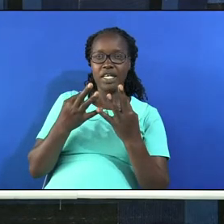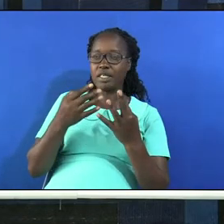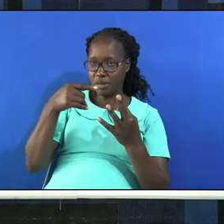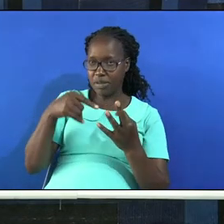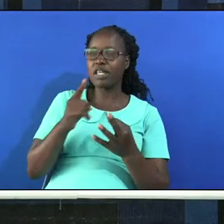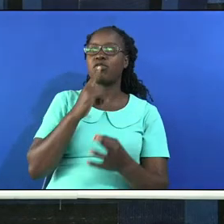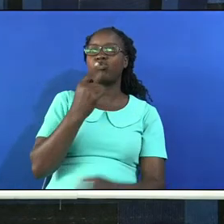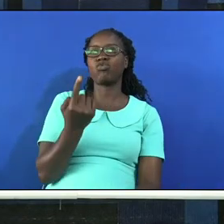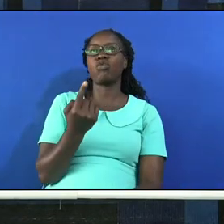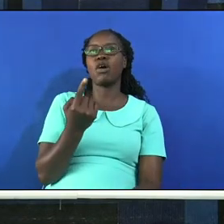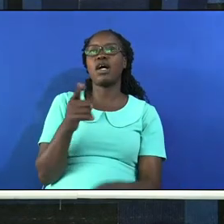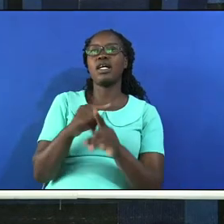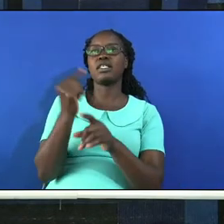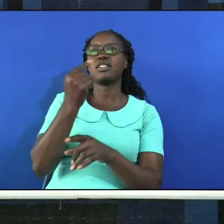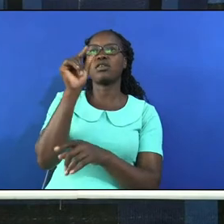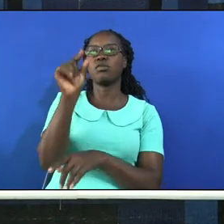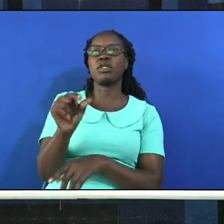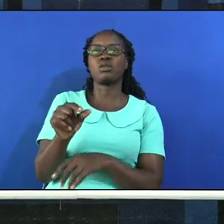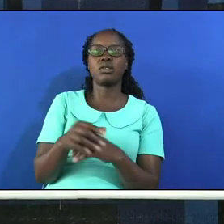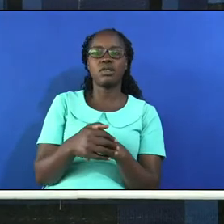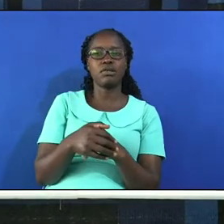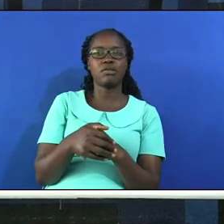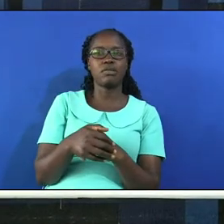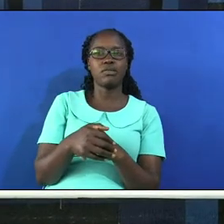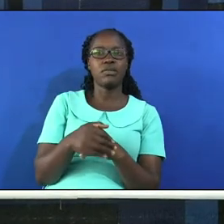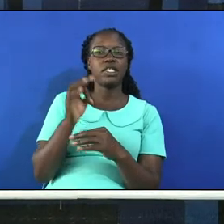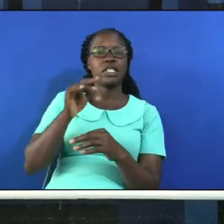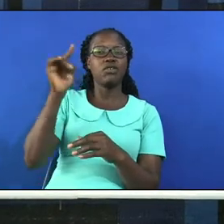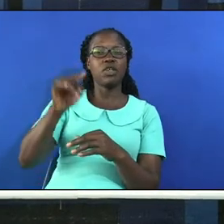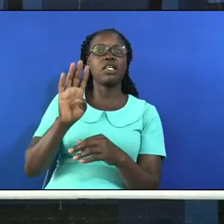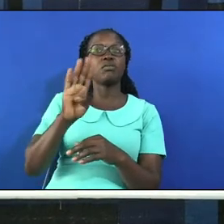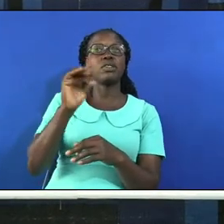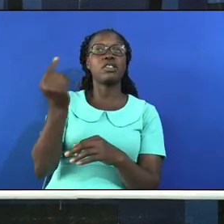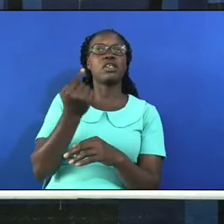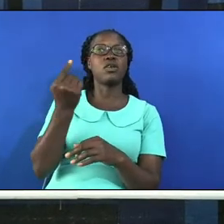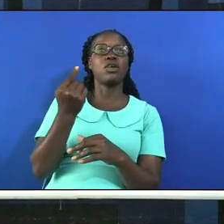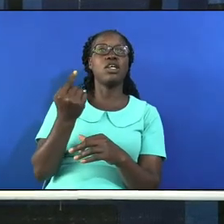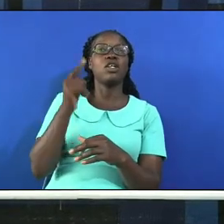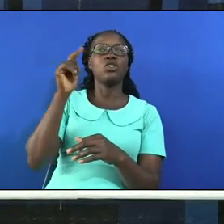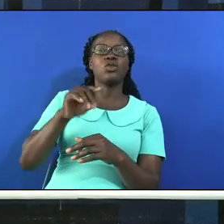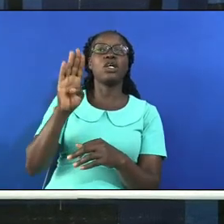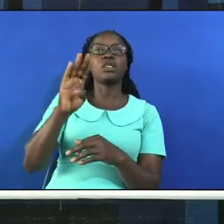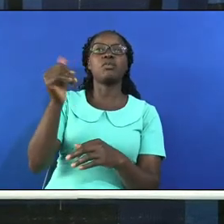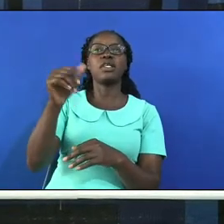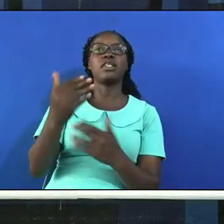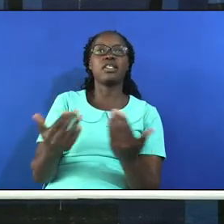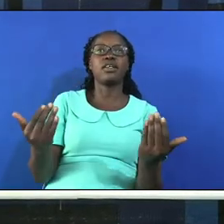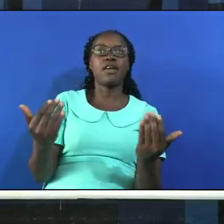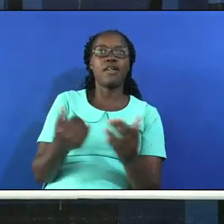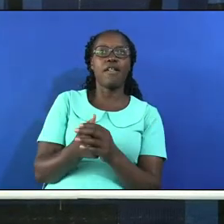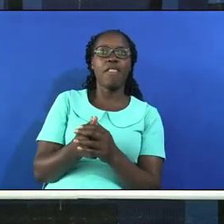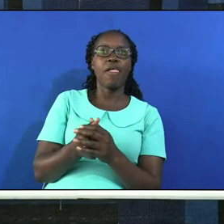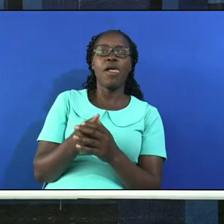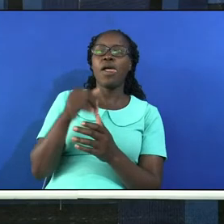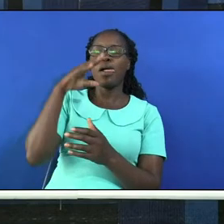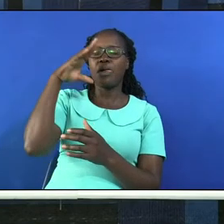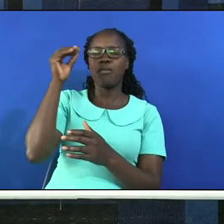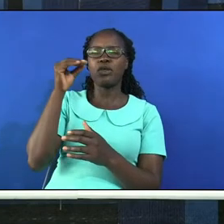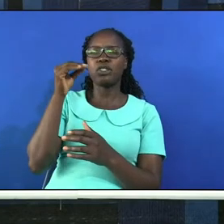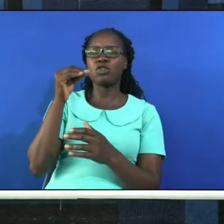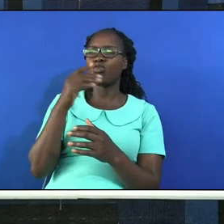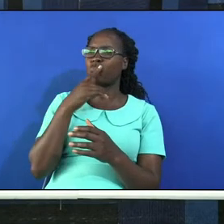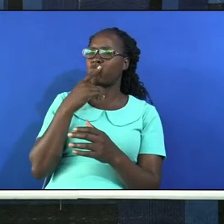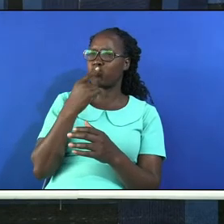convinced himself as a single person. If you can't be single, you can't be anything. Moses was